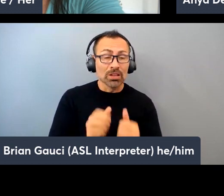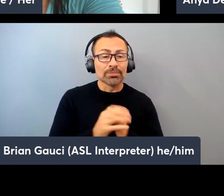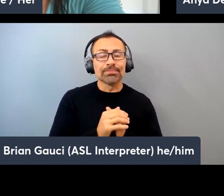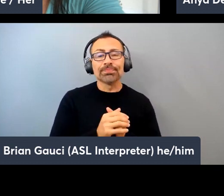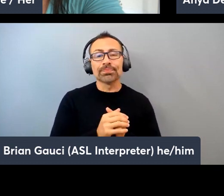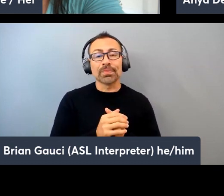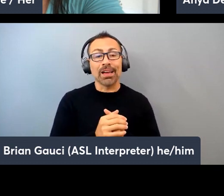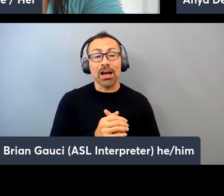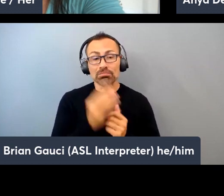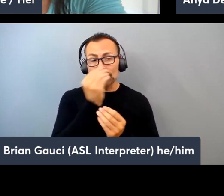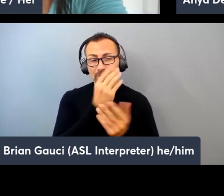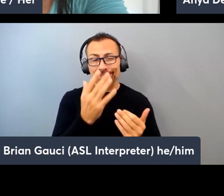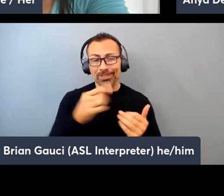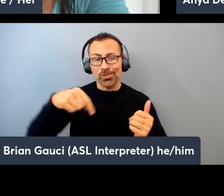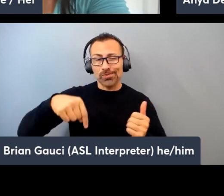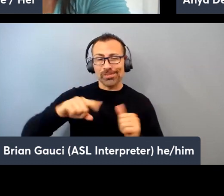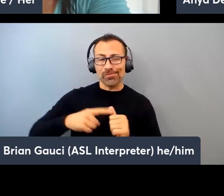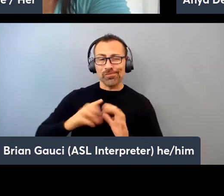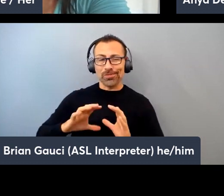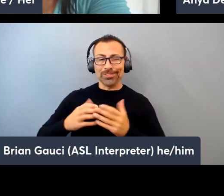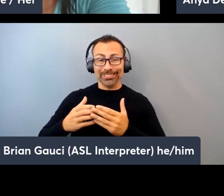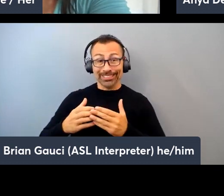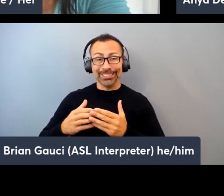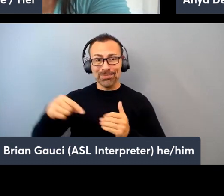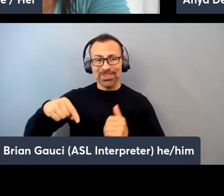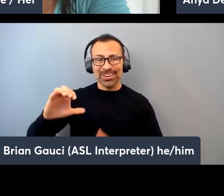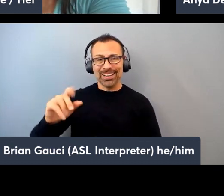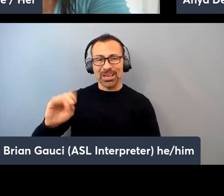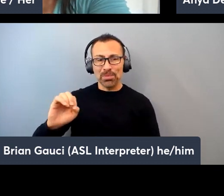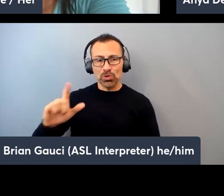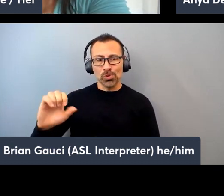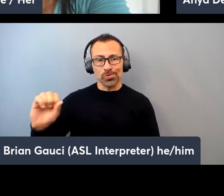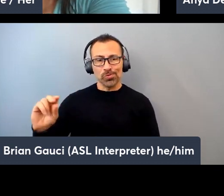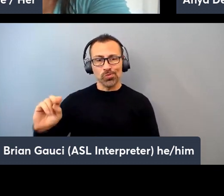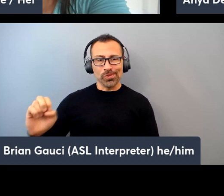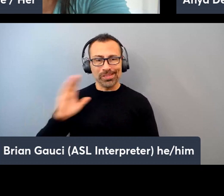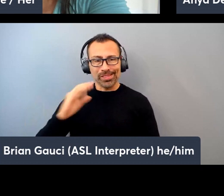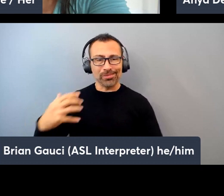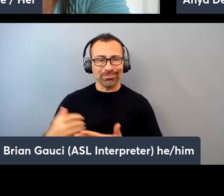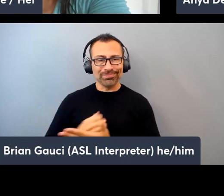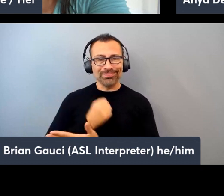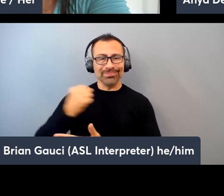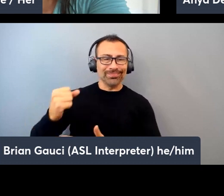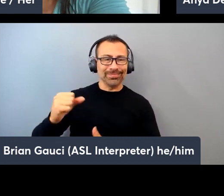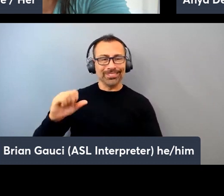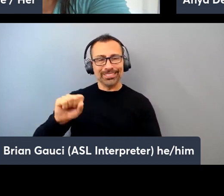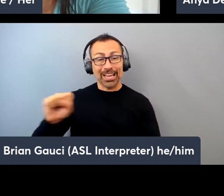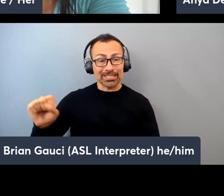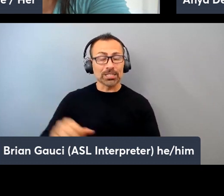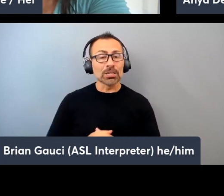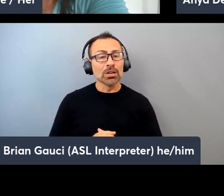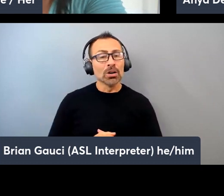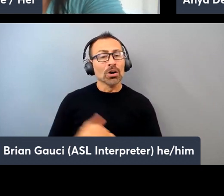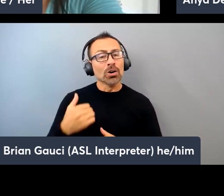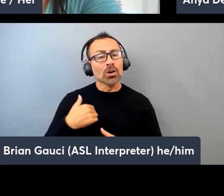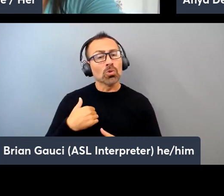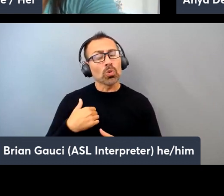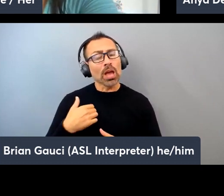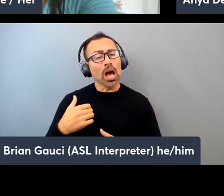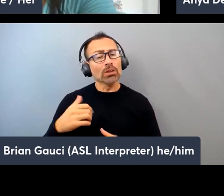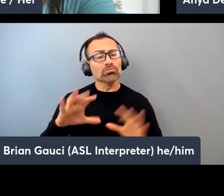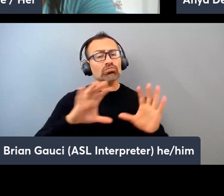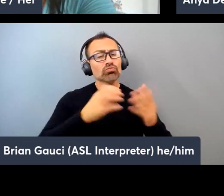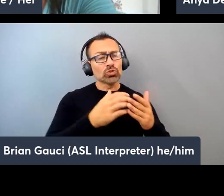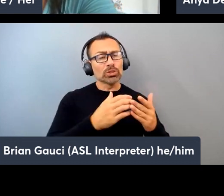the first team at Capital One that's going to be leveraging StackSets. We have teams who leverage CloudFormation by itself,